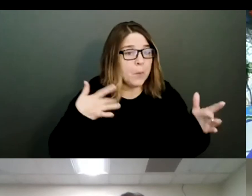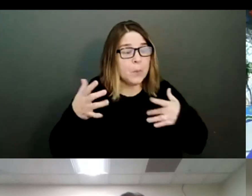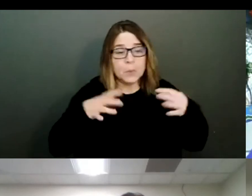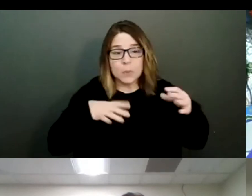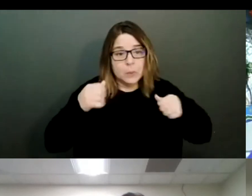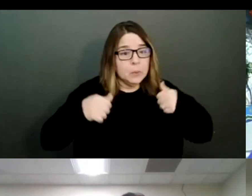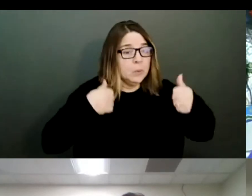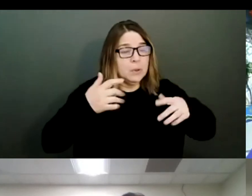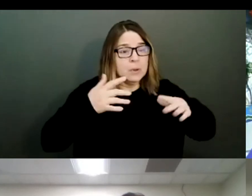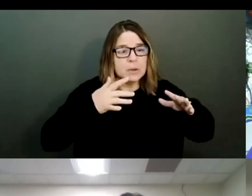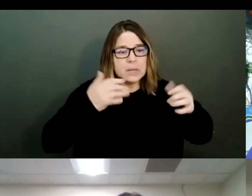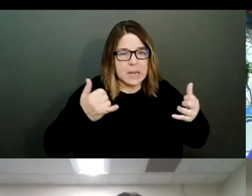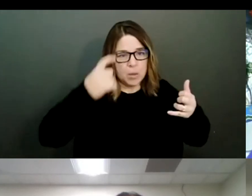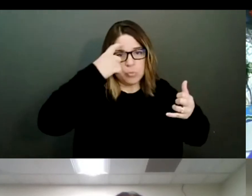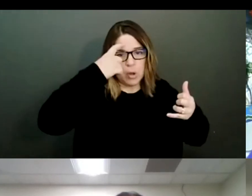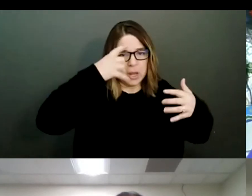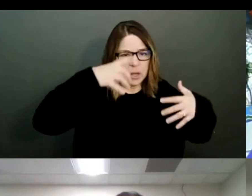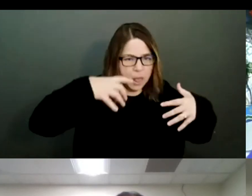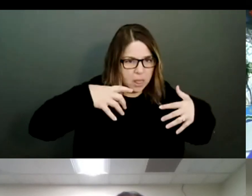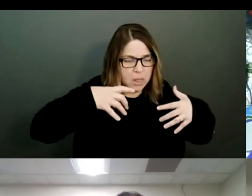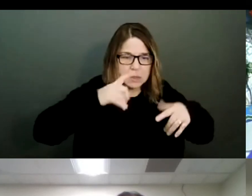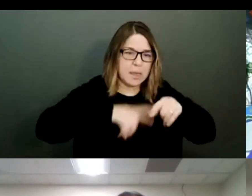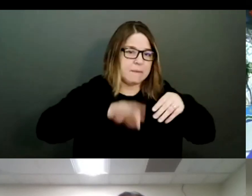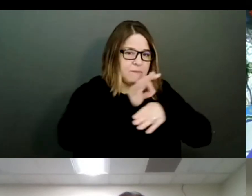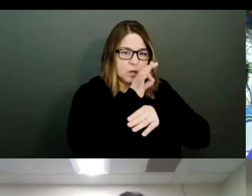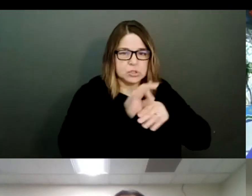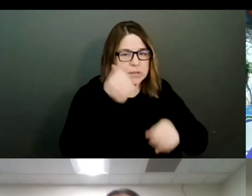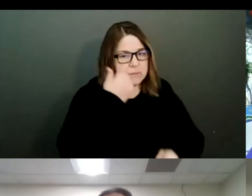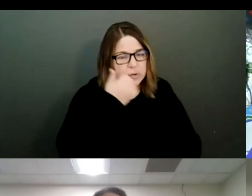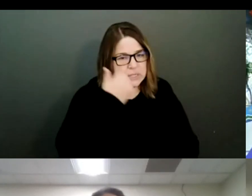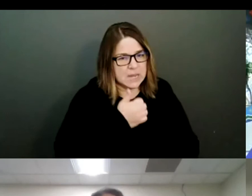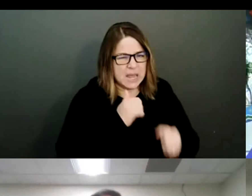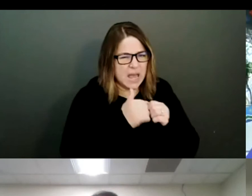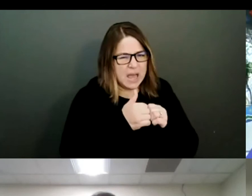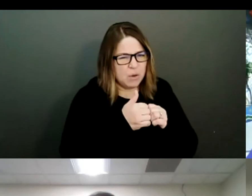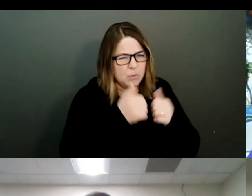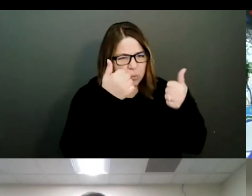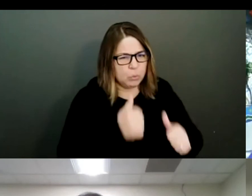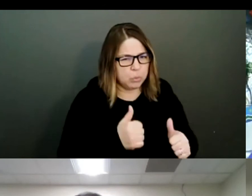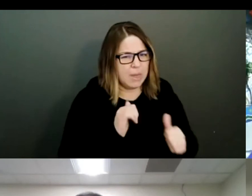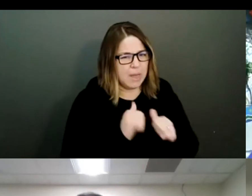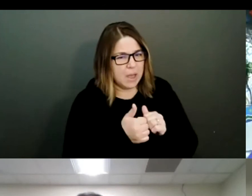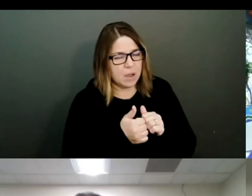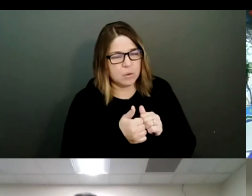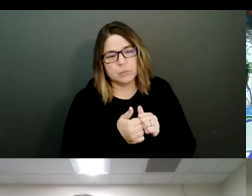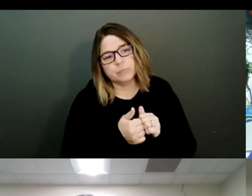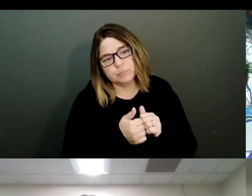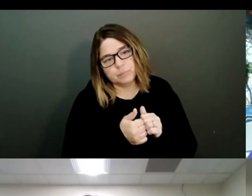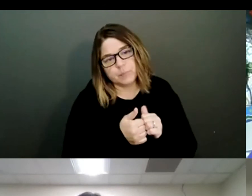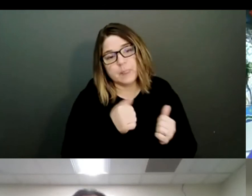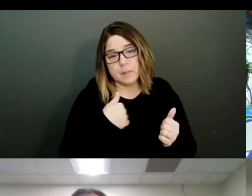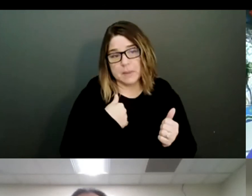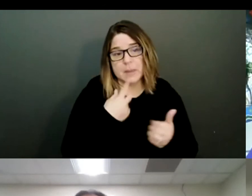brain she can't really function each day. So there's a both for me. I want to learn